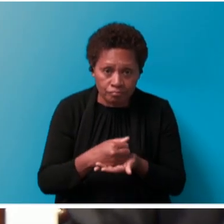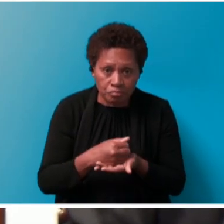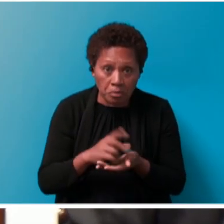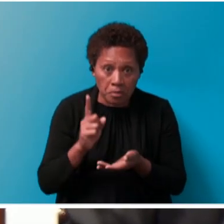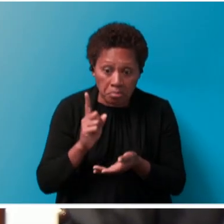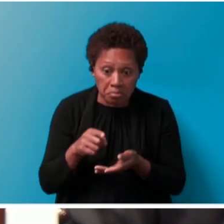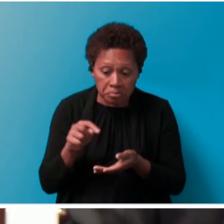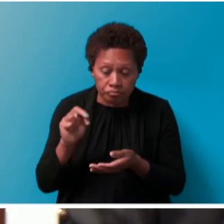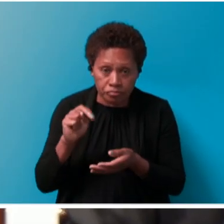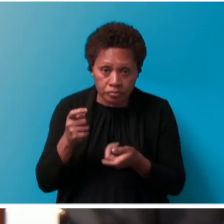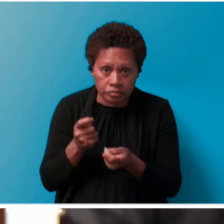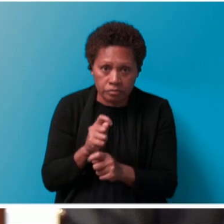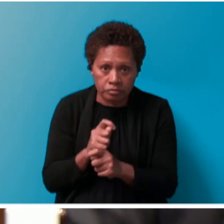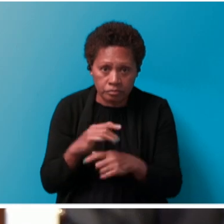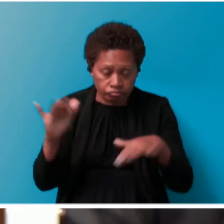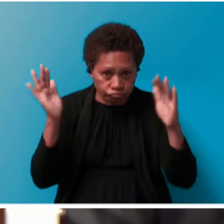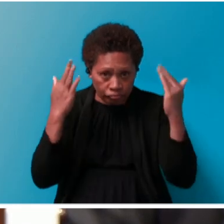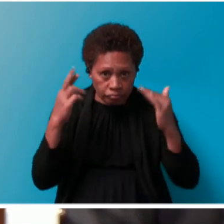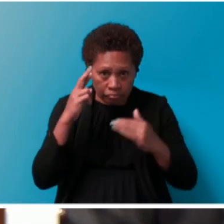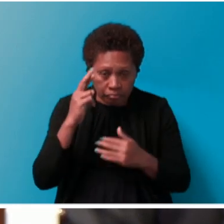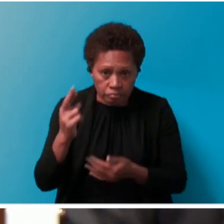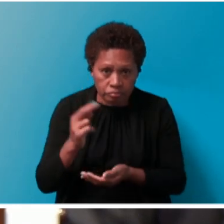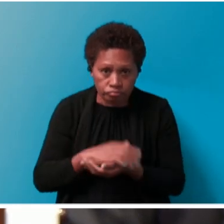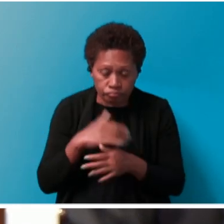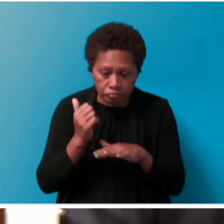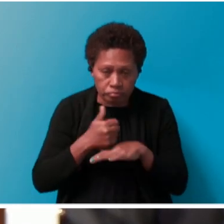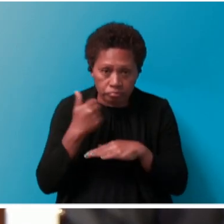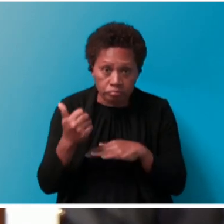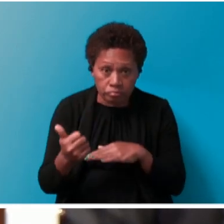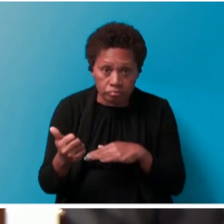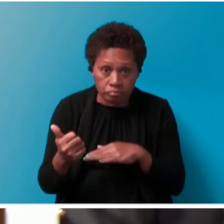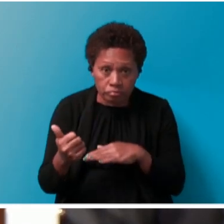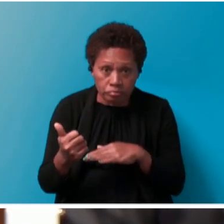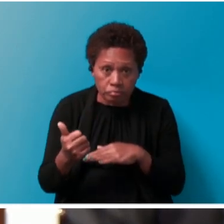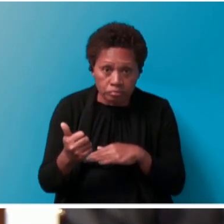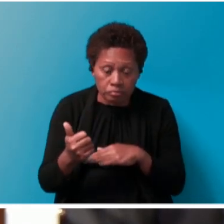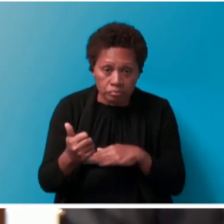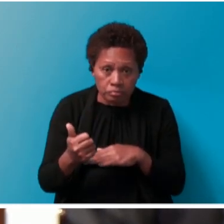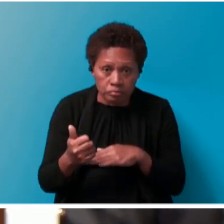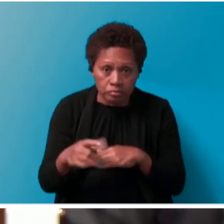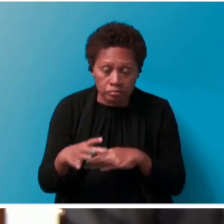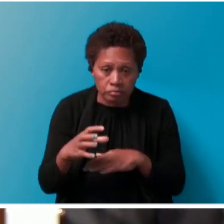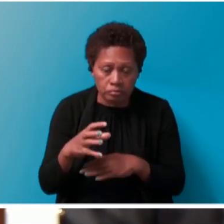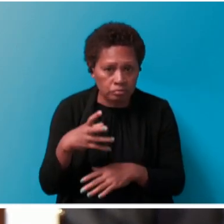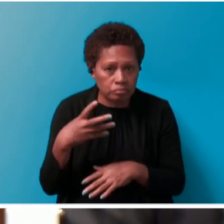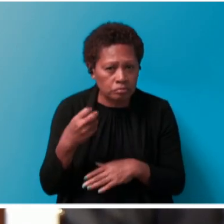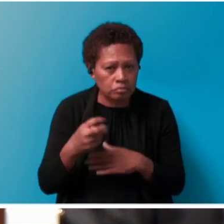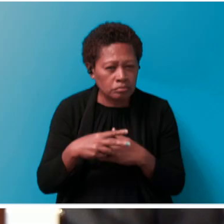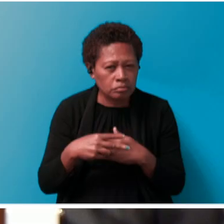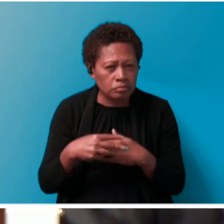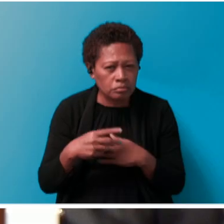Mr. Speaker, sir, the coalition government recognized the need to address the challenges faced or posed by